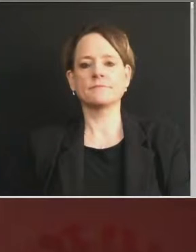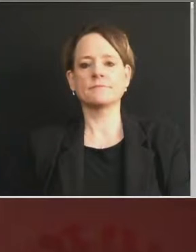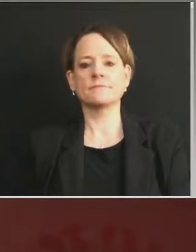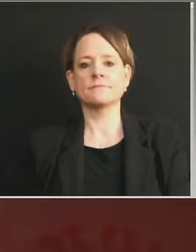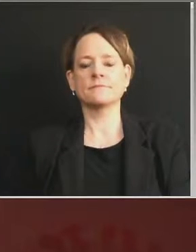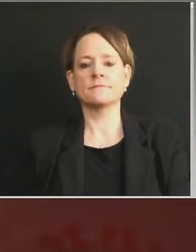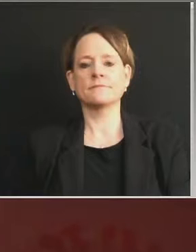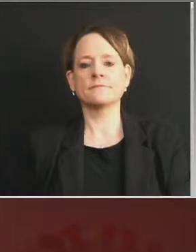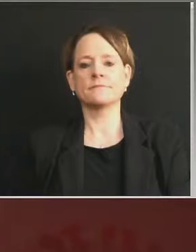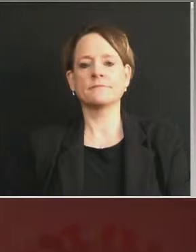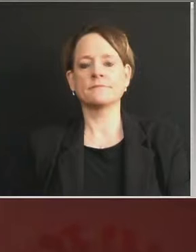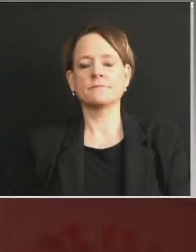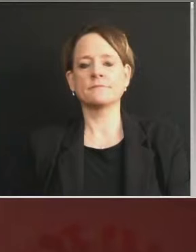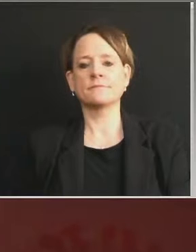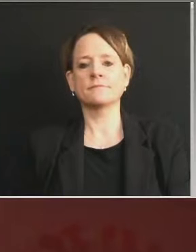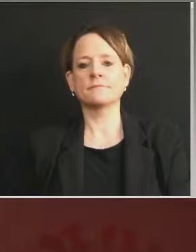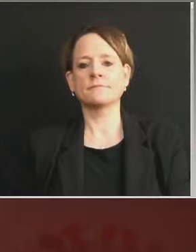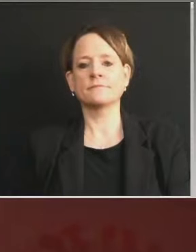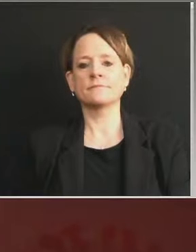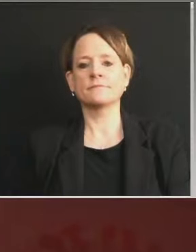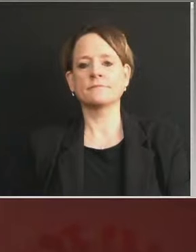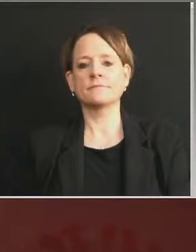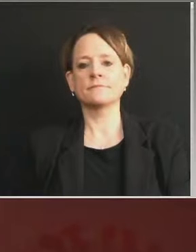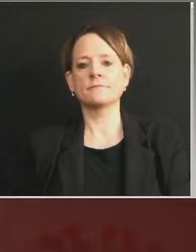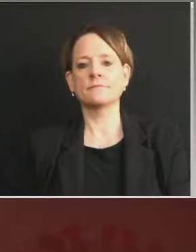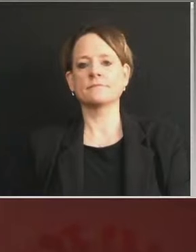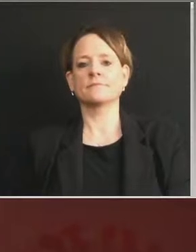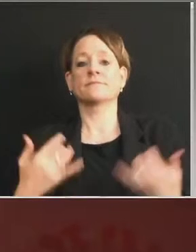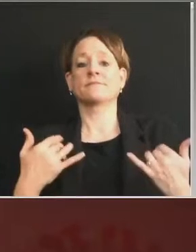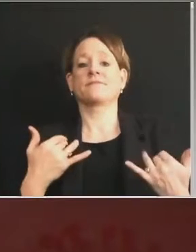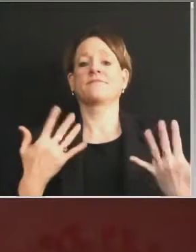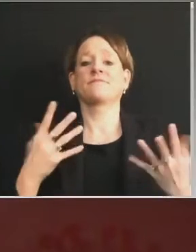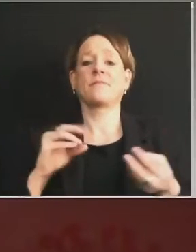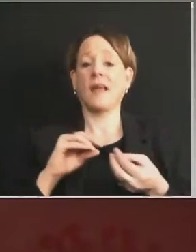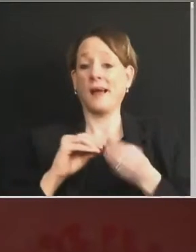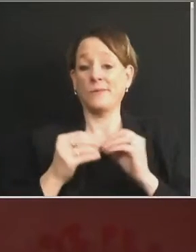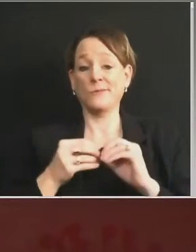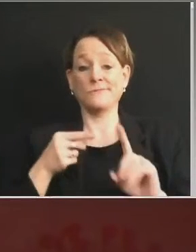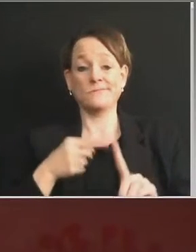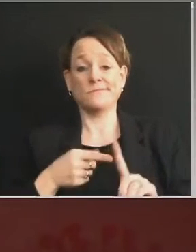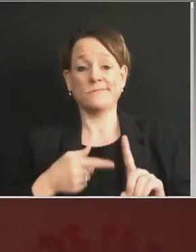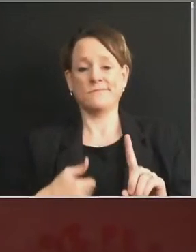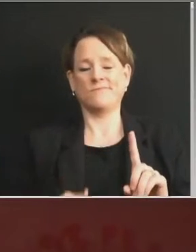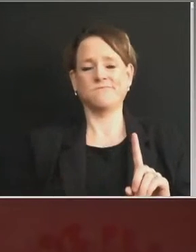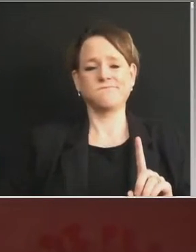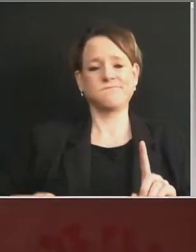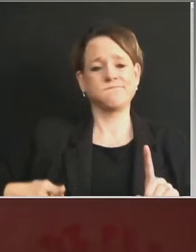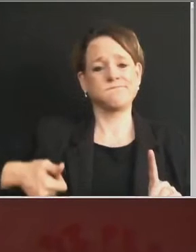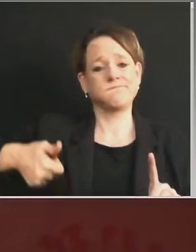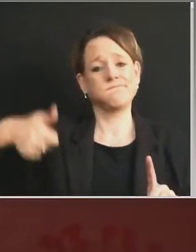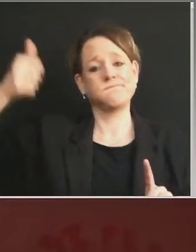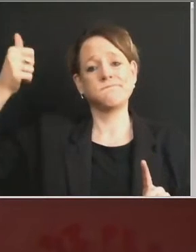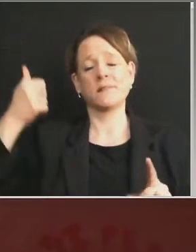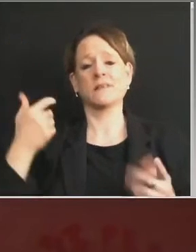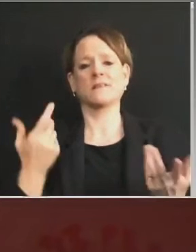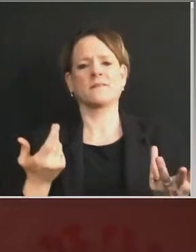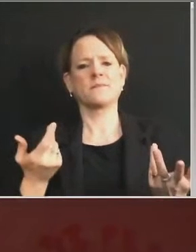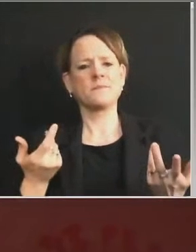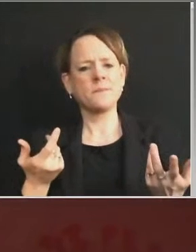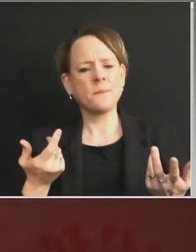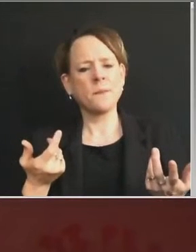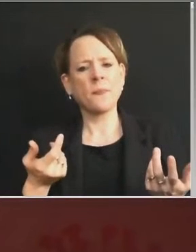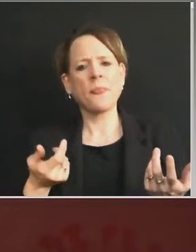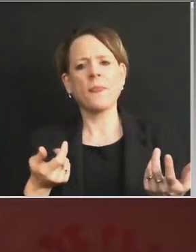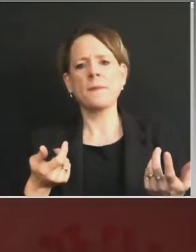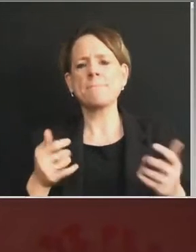things are now. And when you look at the mobility data, people are out and about at rates similar to early March. And it seems like telling